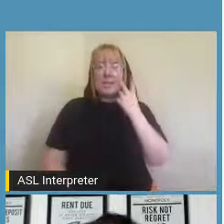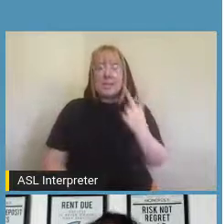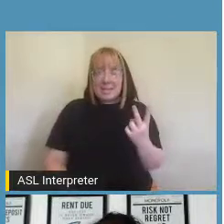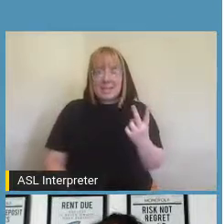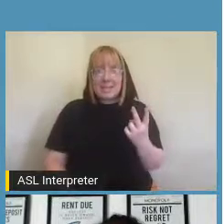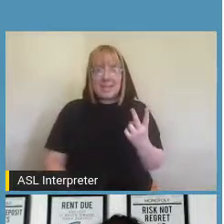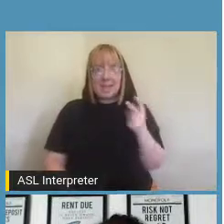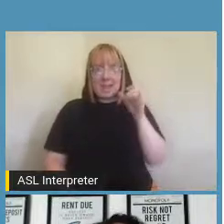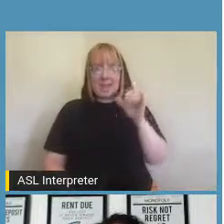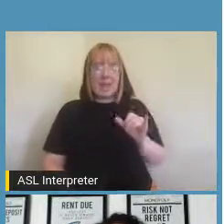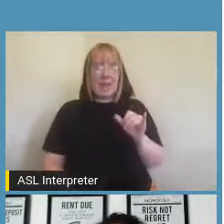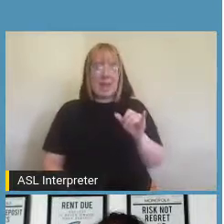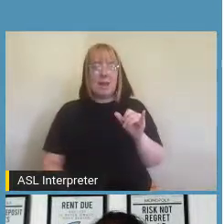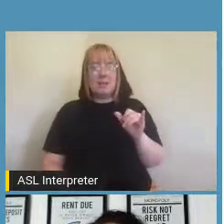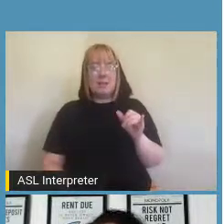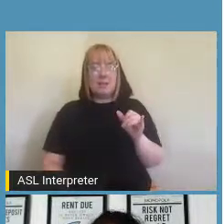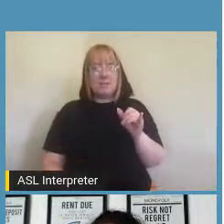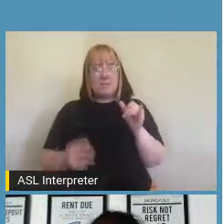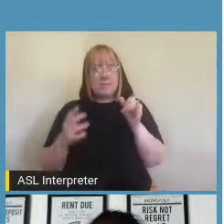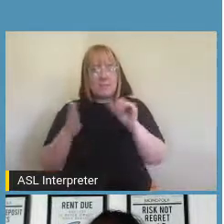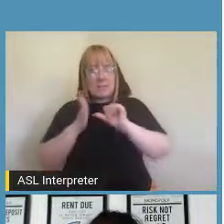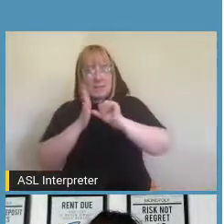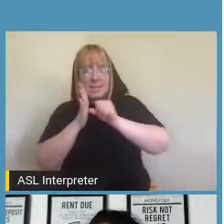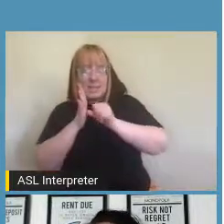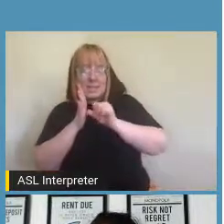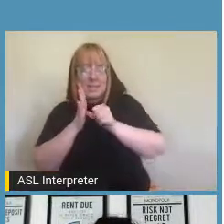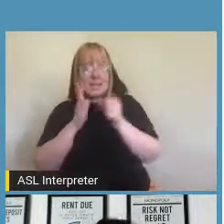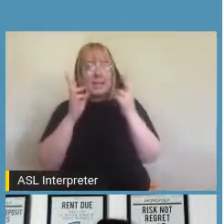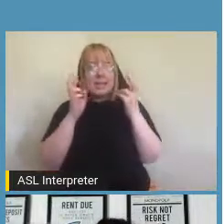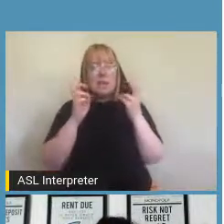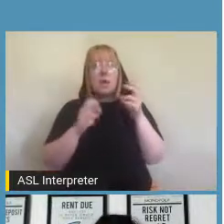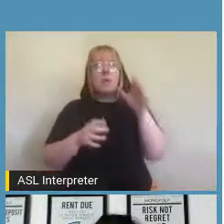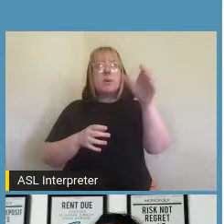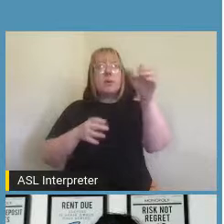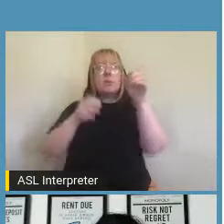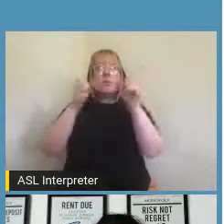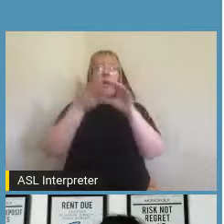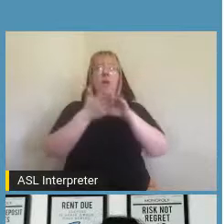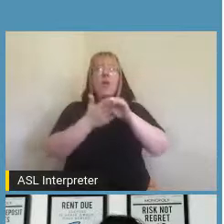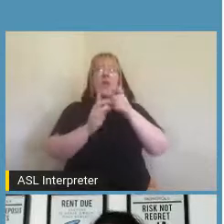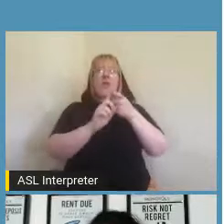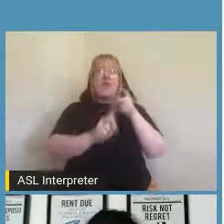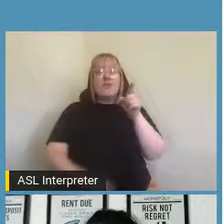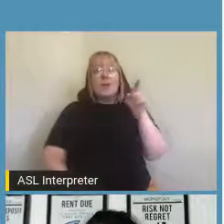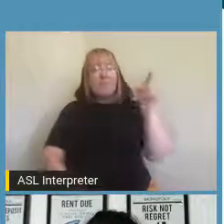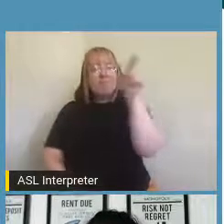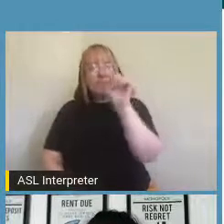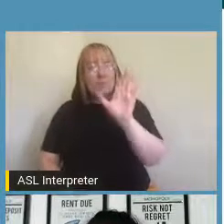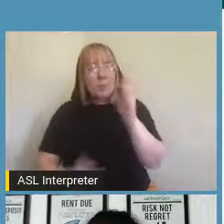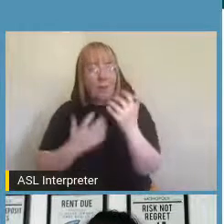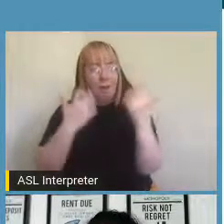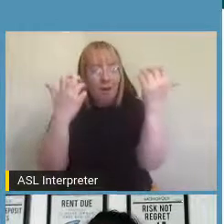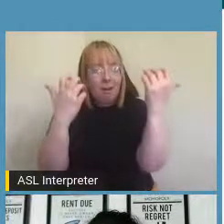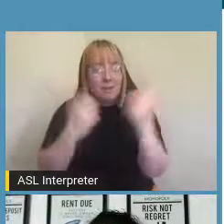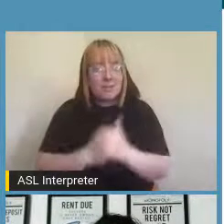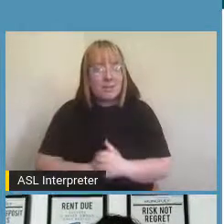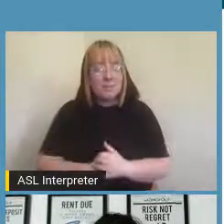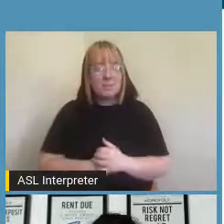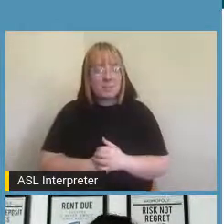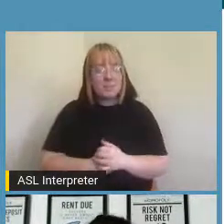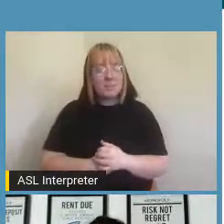what might be some of those key topics we will want to get to, kind of having that full breadth of who the audience